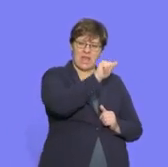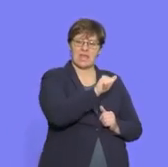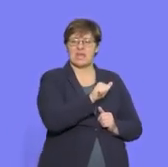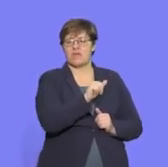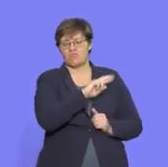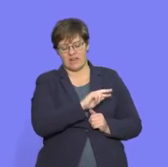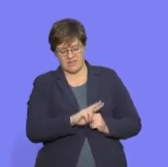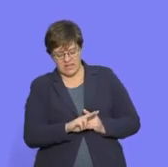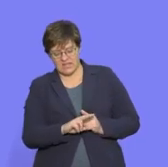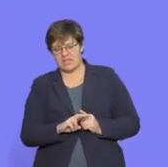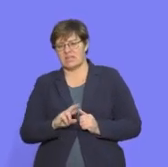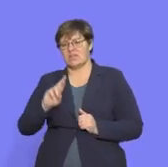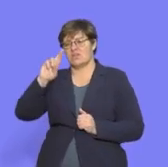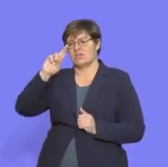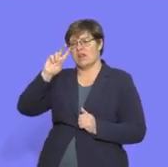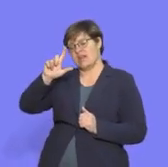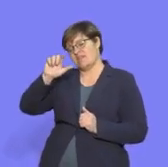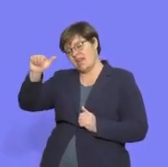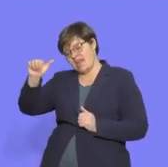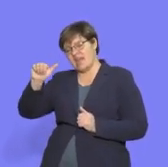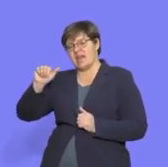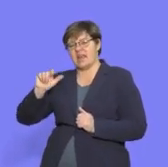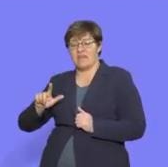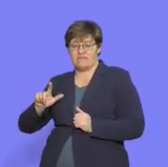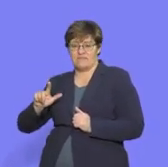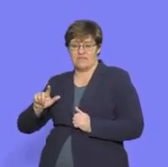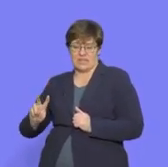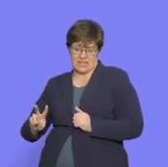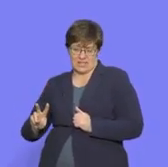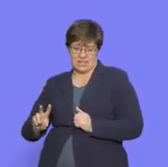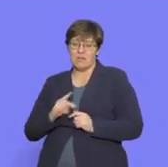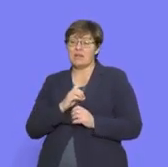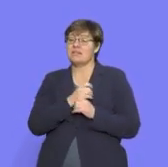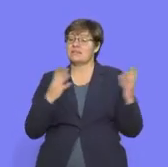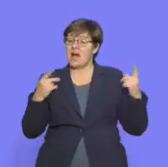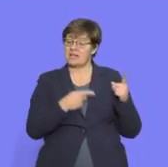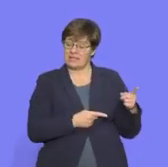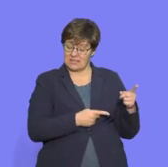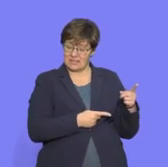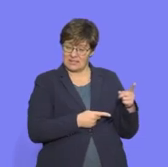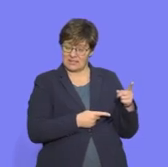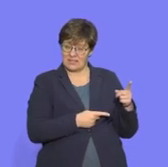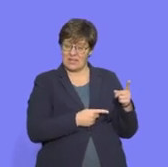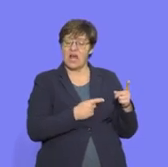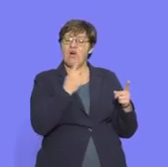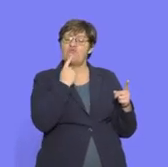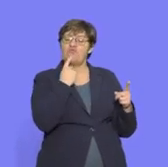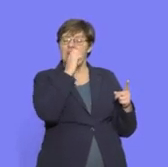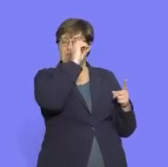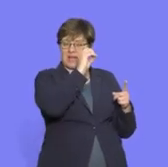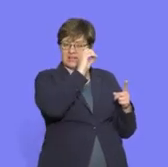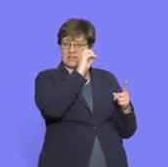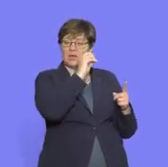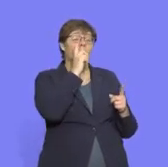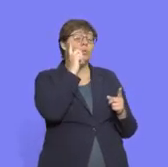A, left V, right? So the journey starts here. There's my little red blood cell. And how